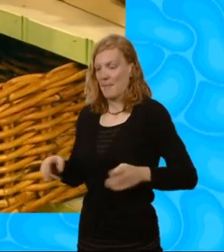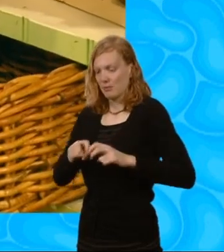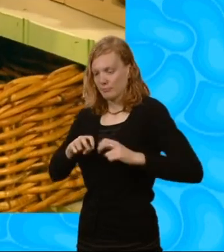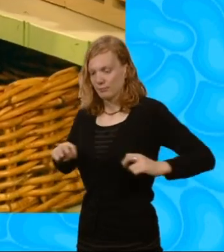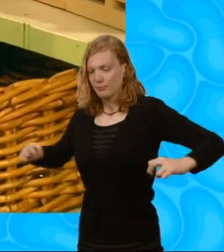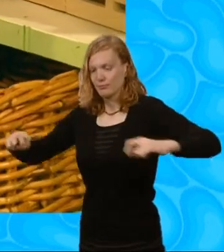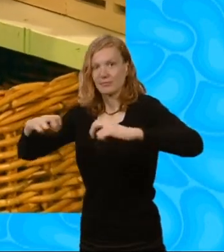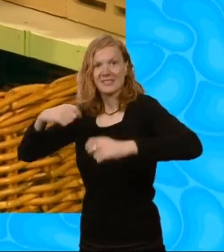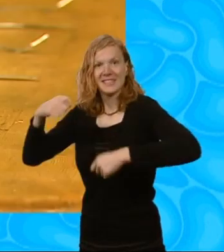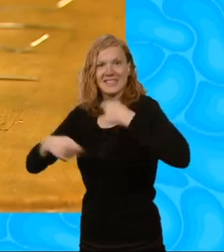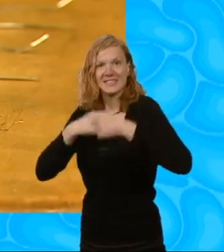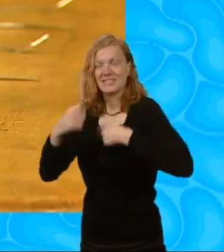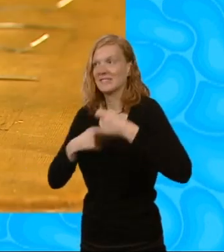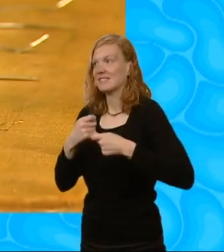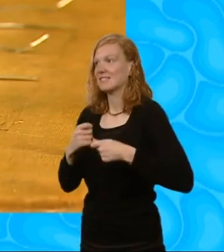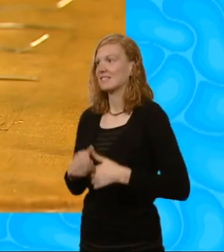table!